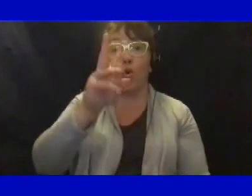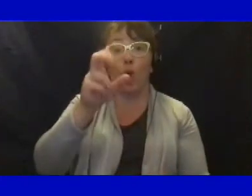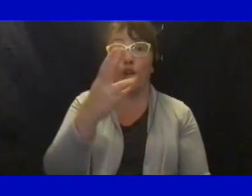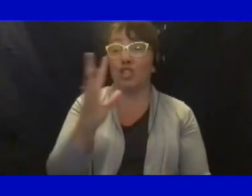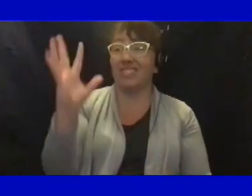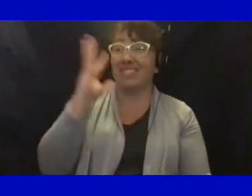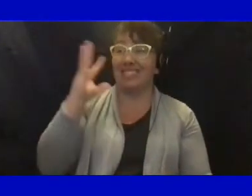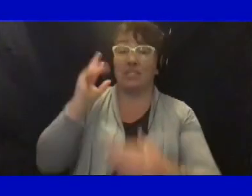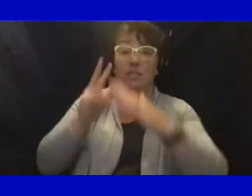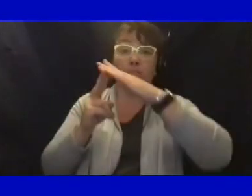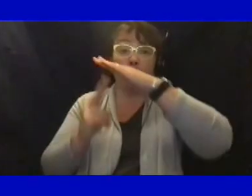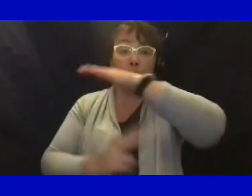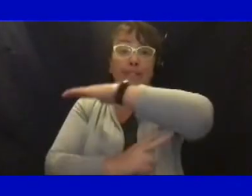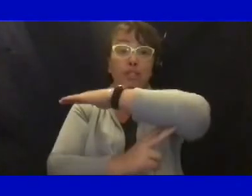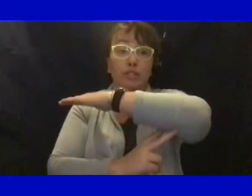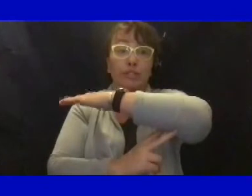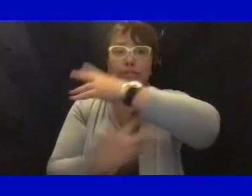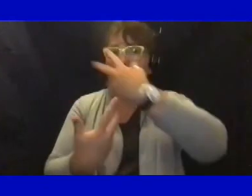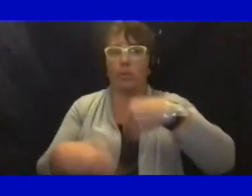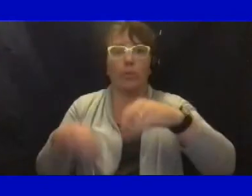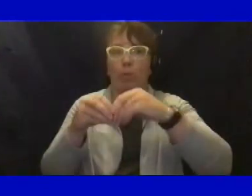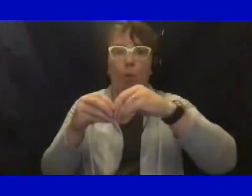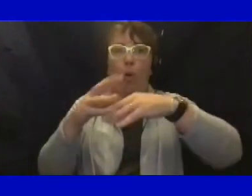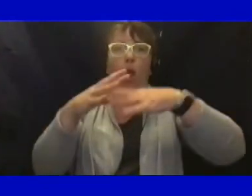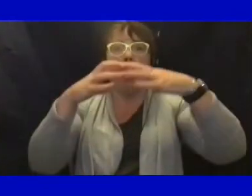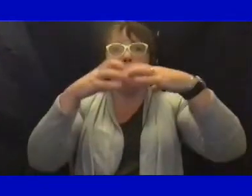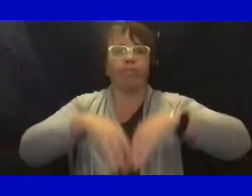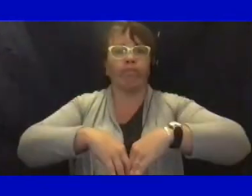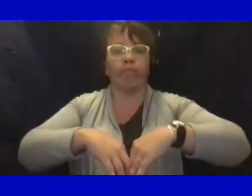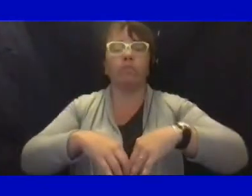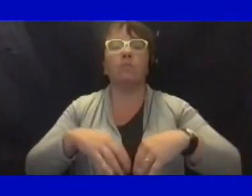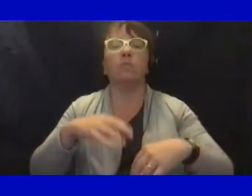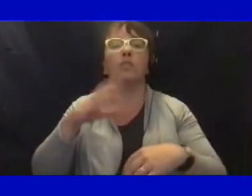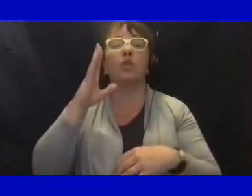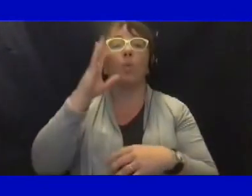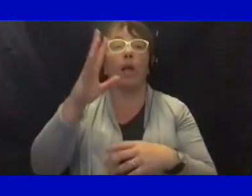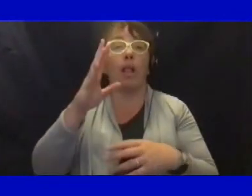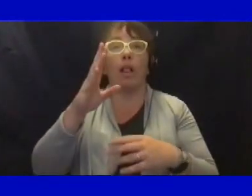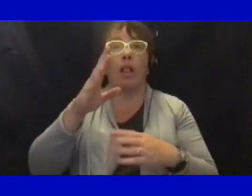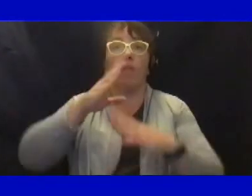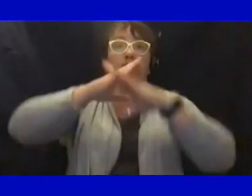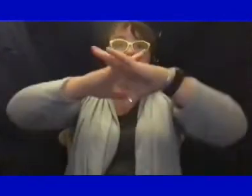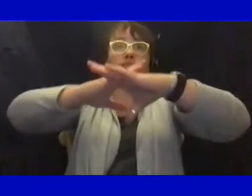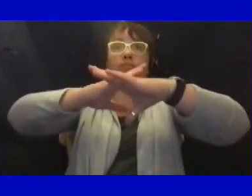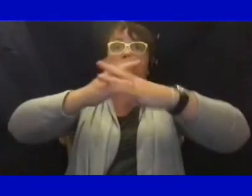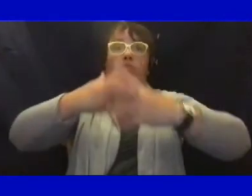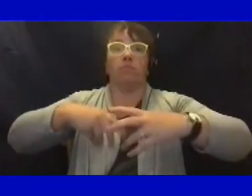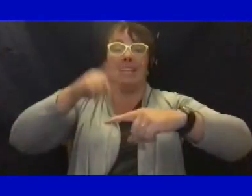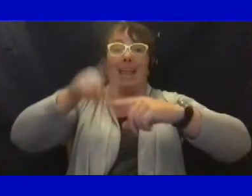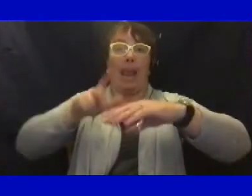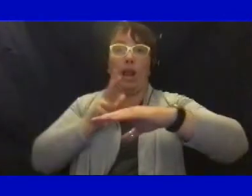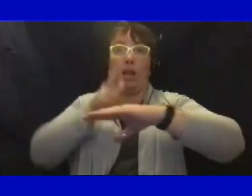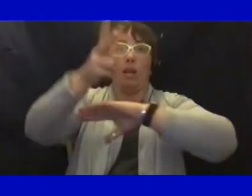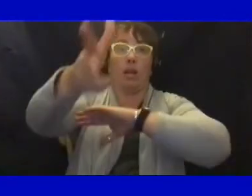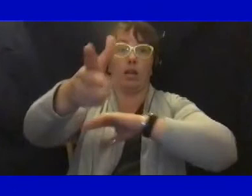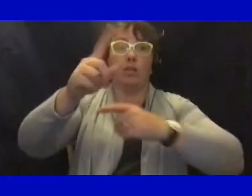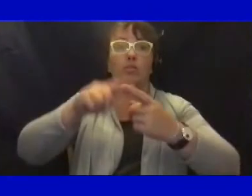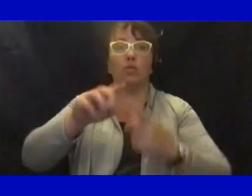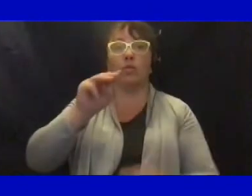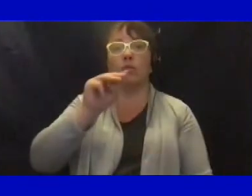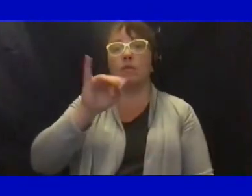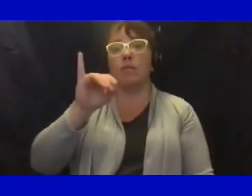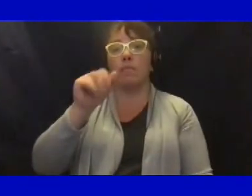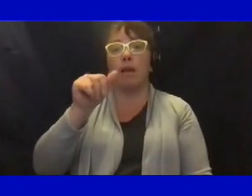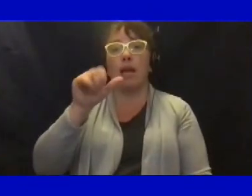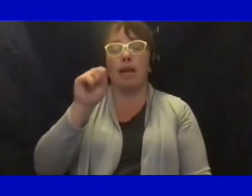gone. And it's going to completely cut off Myers Canyon. And it may be days before we can get in there. We are preparing